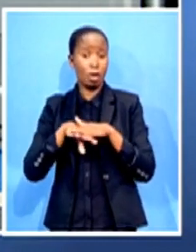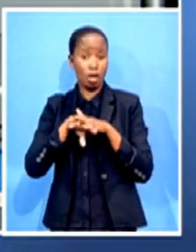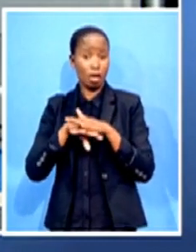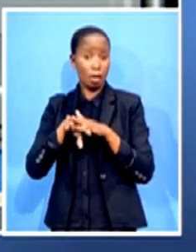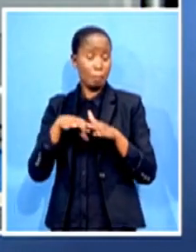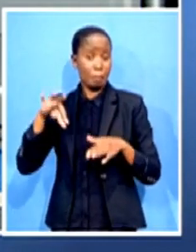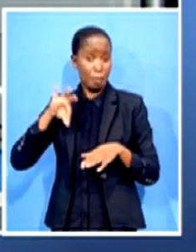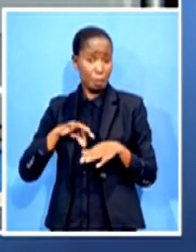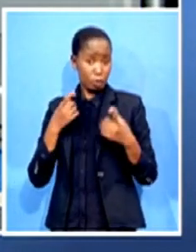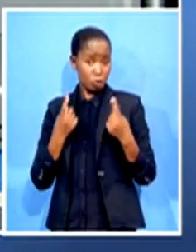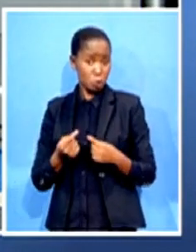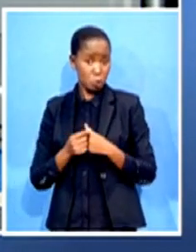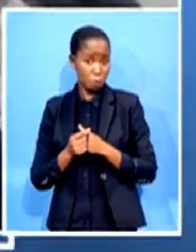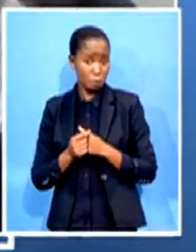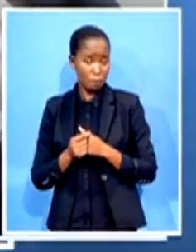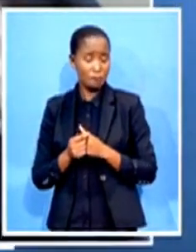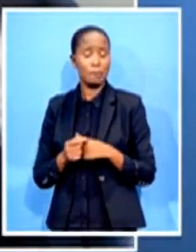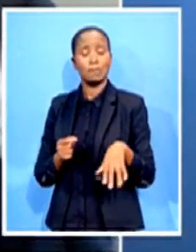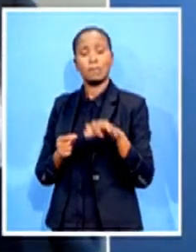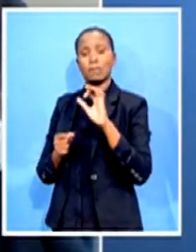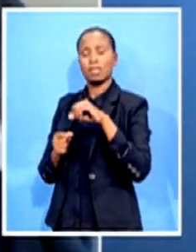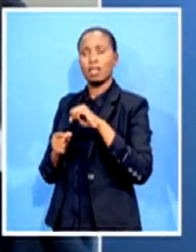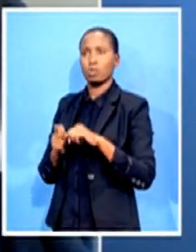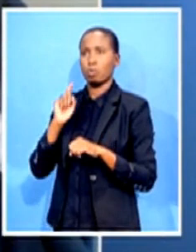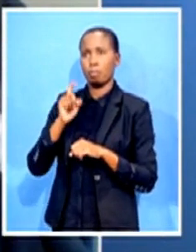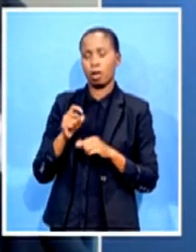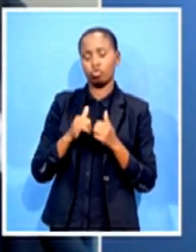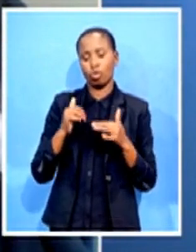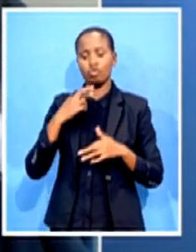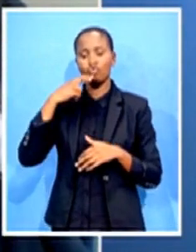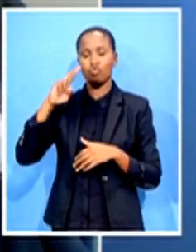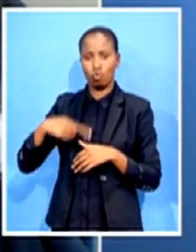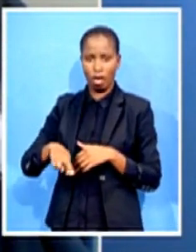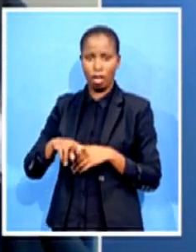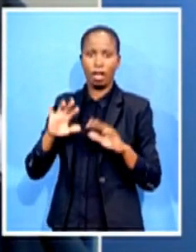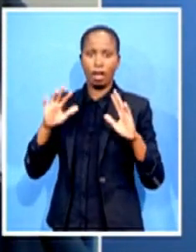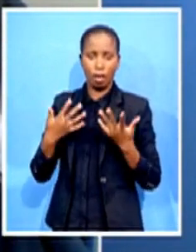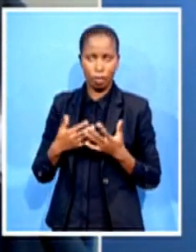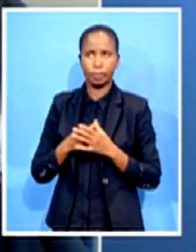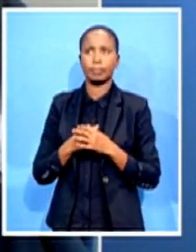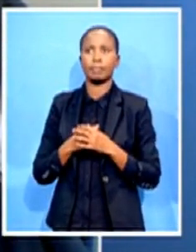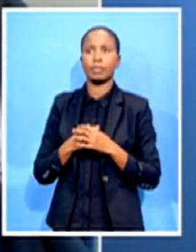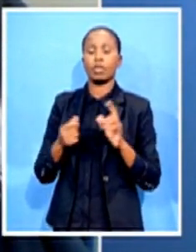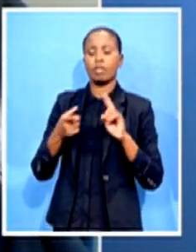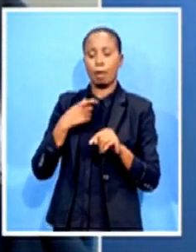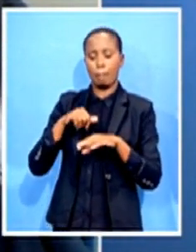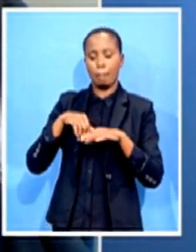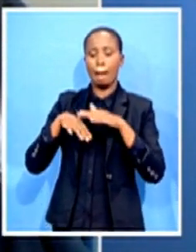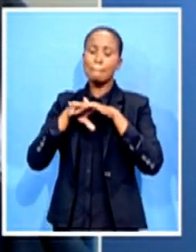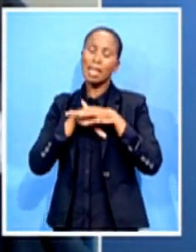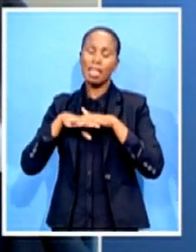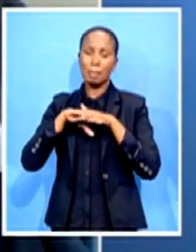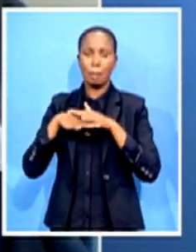be realistic that from the inception of the minimum wage has never favored